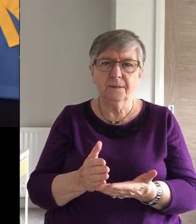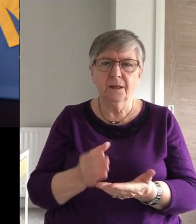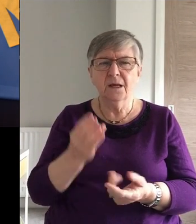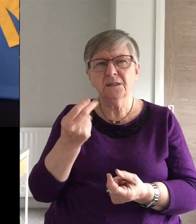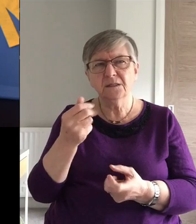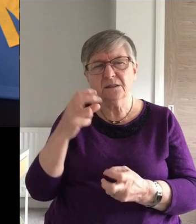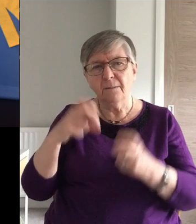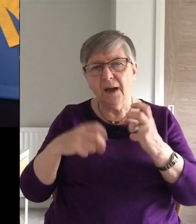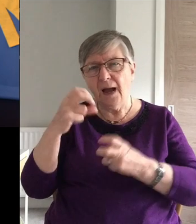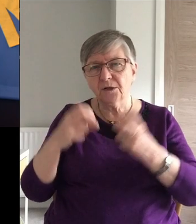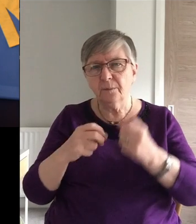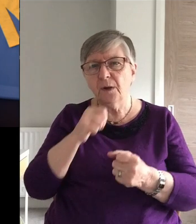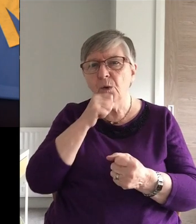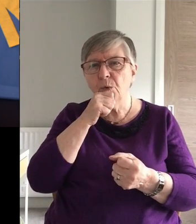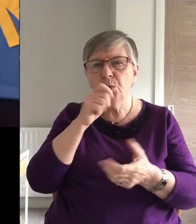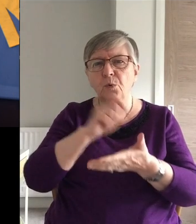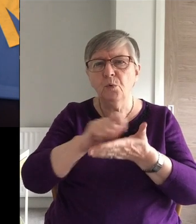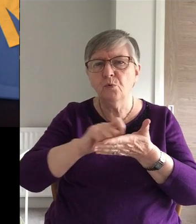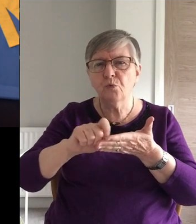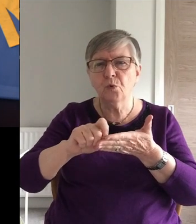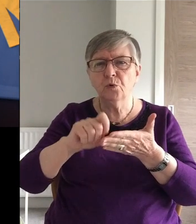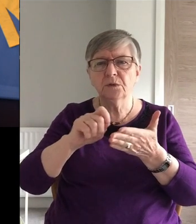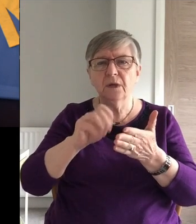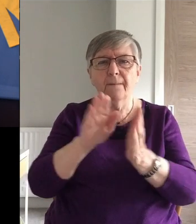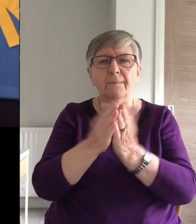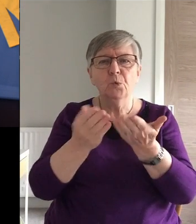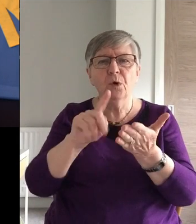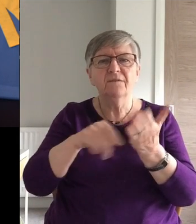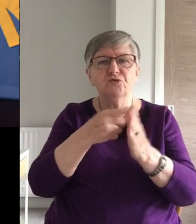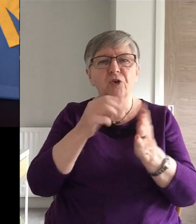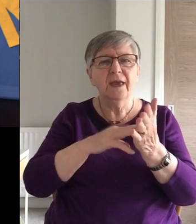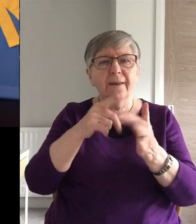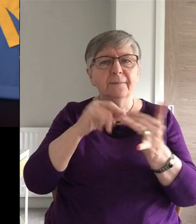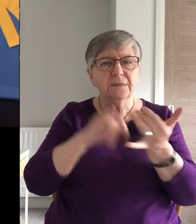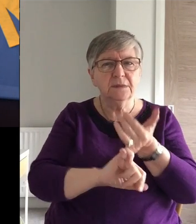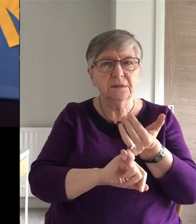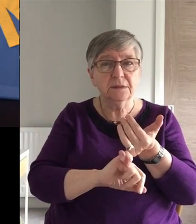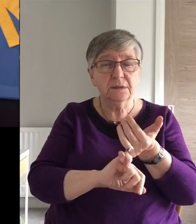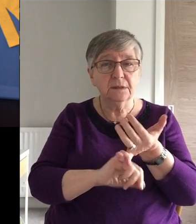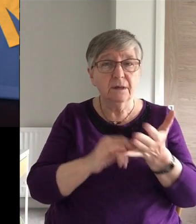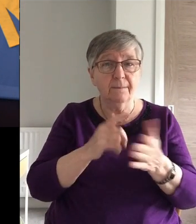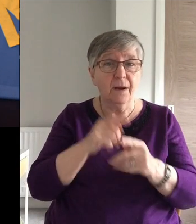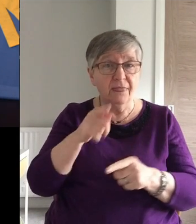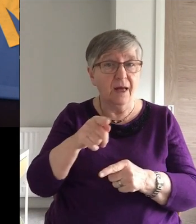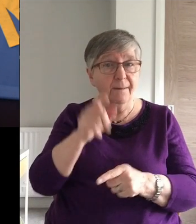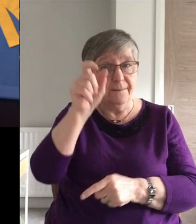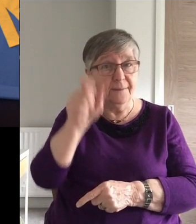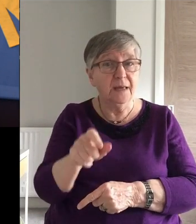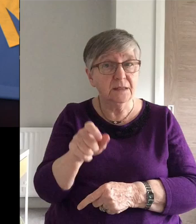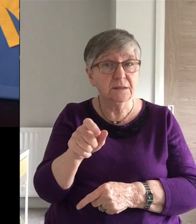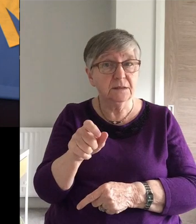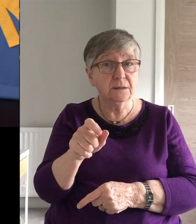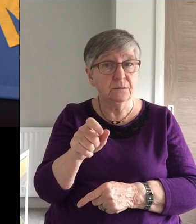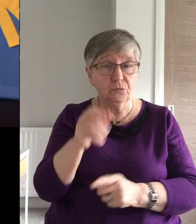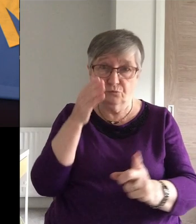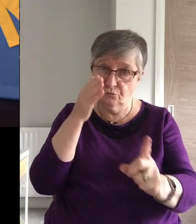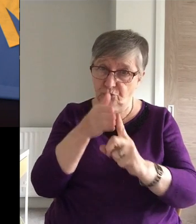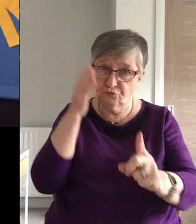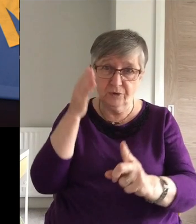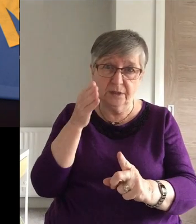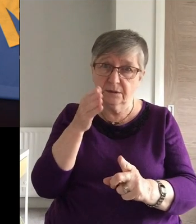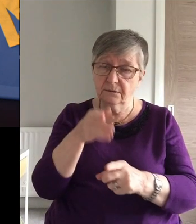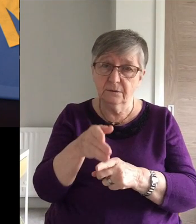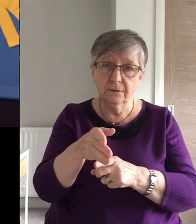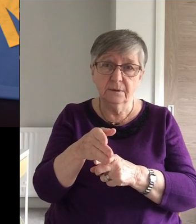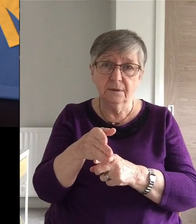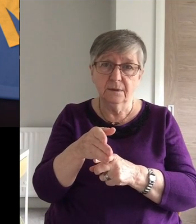There's some debate about who wrote this New Testament book of James, but no matter who it was, he was very realistic and very straight to the